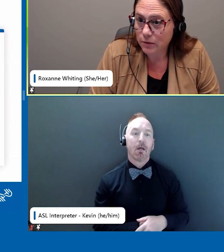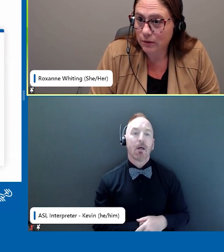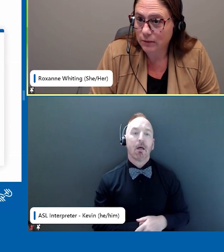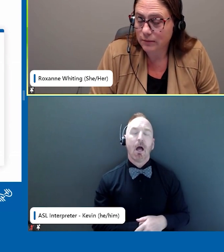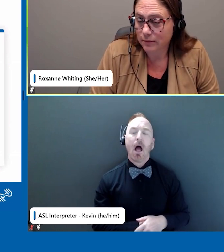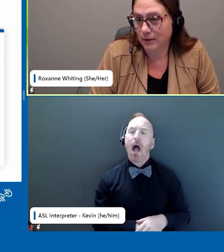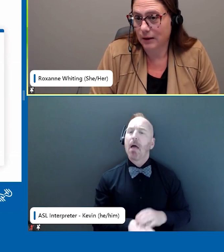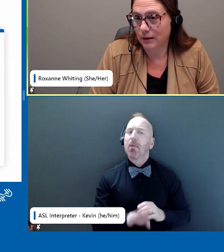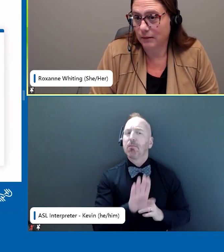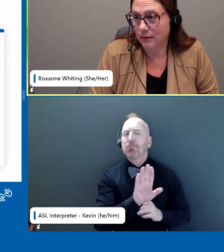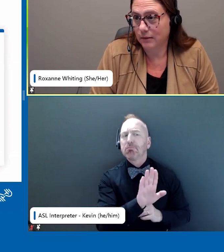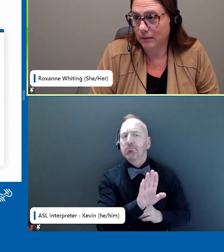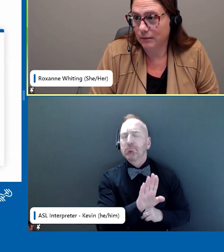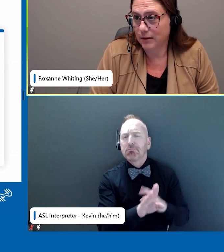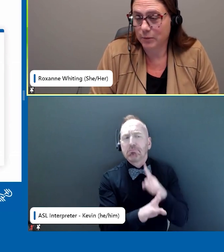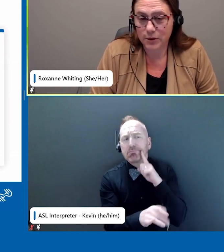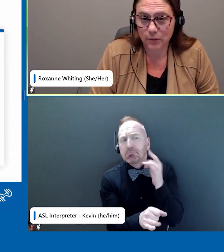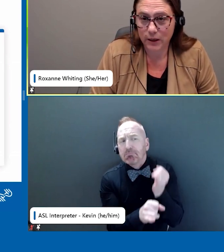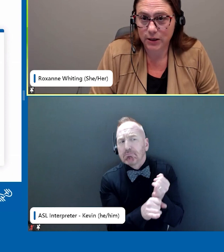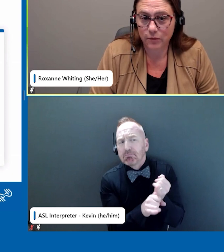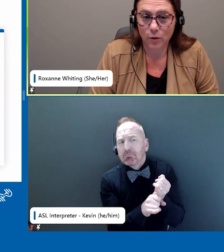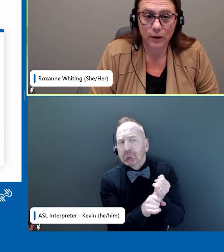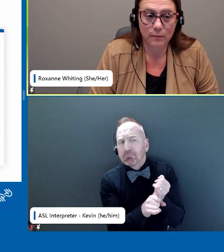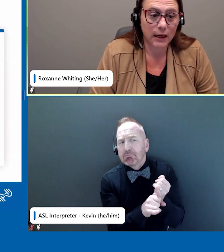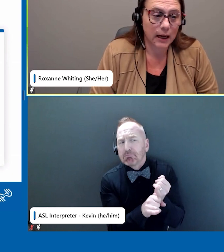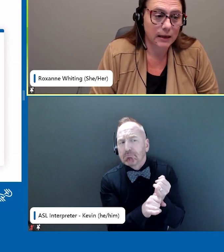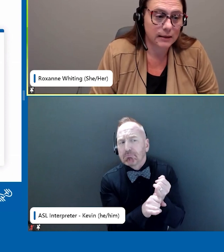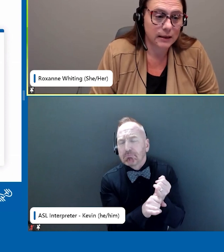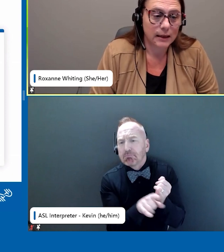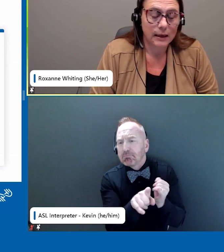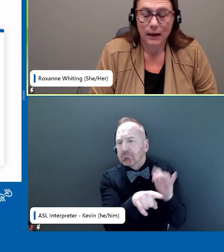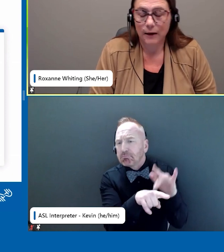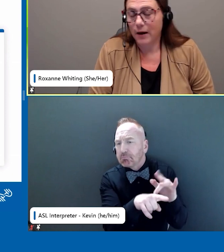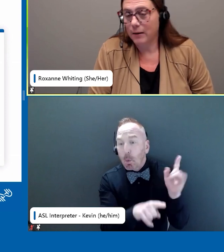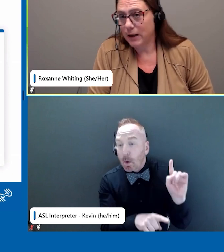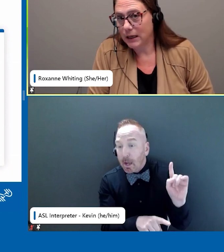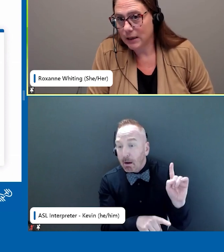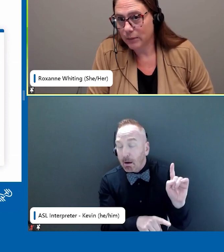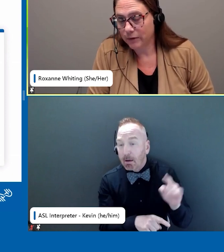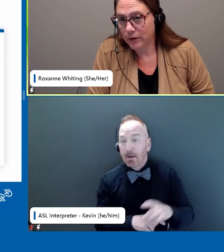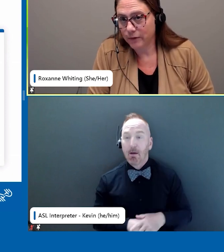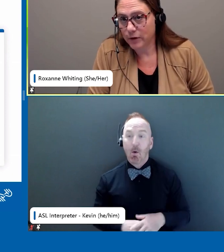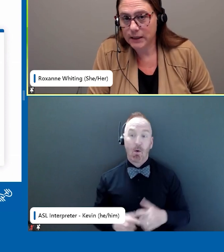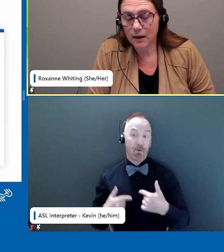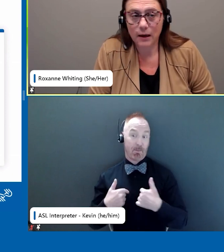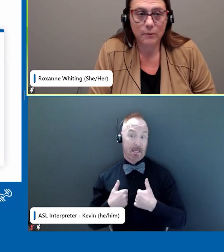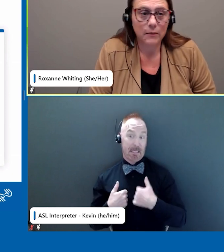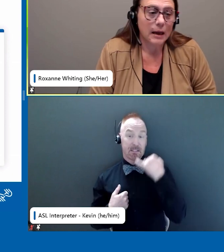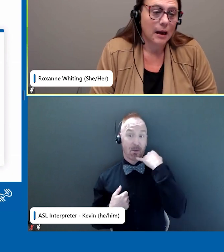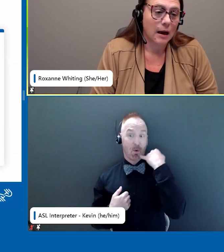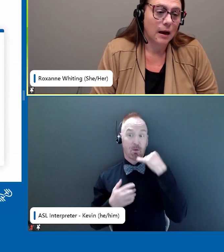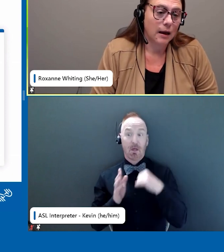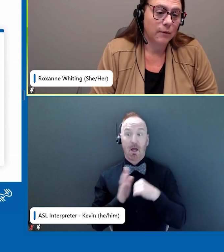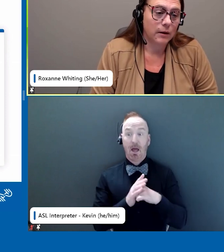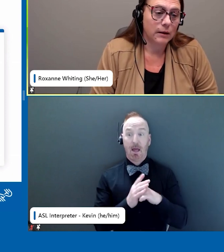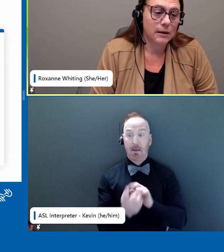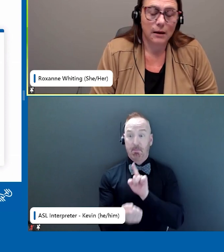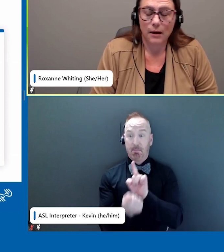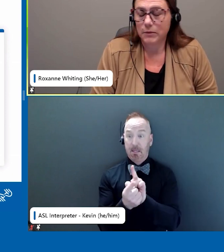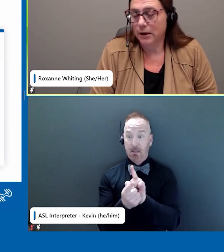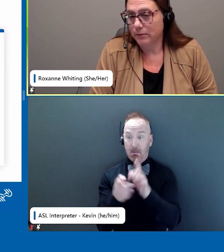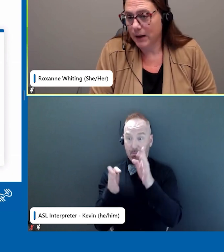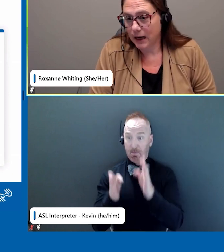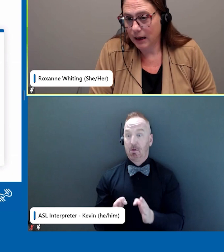residential school the person went to. Or in my case, if I'm meeting someone for the first time, I